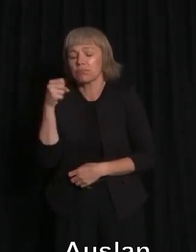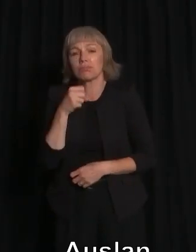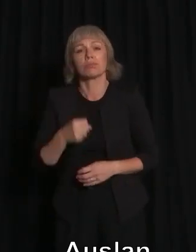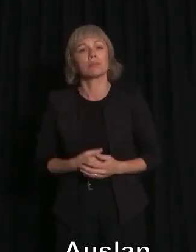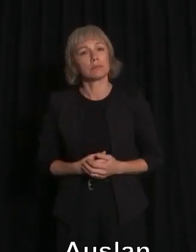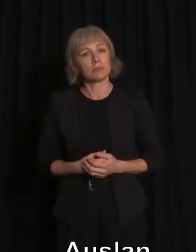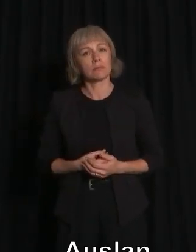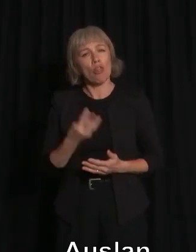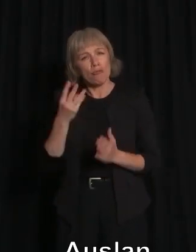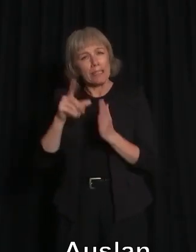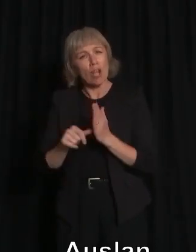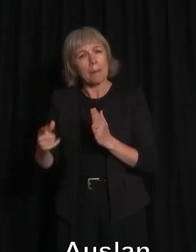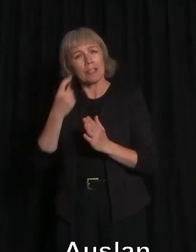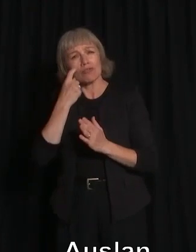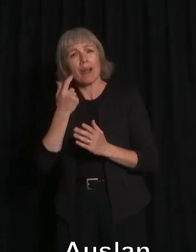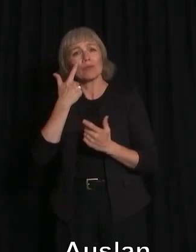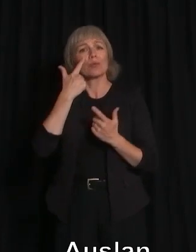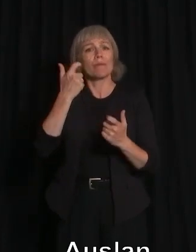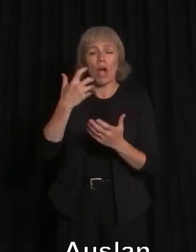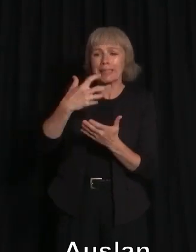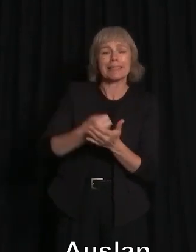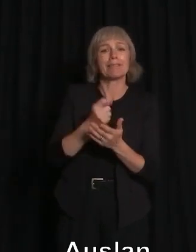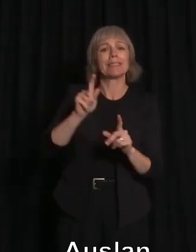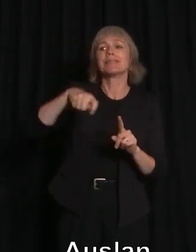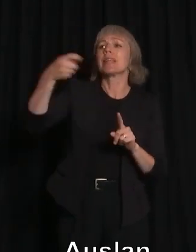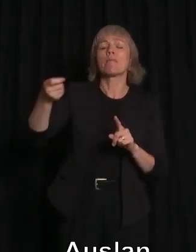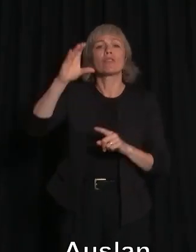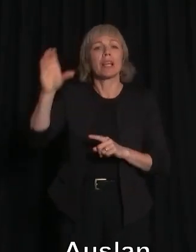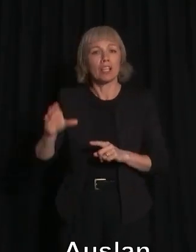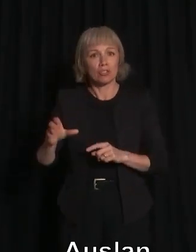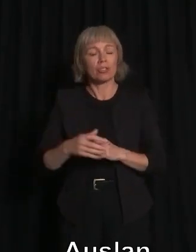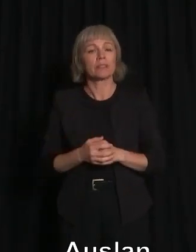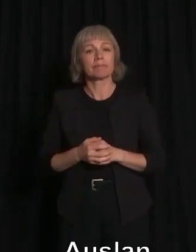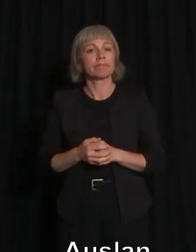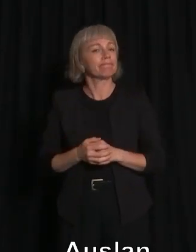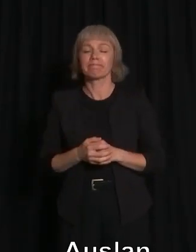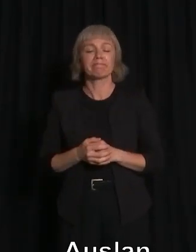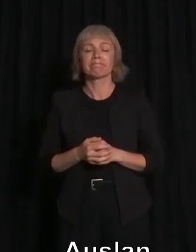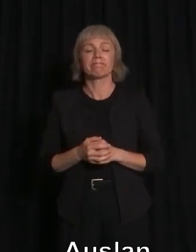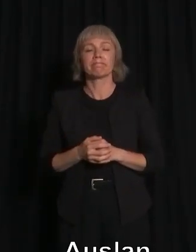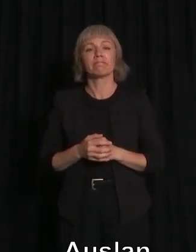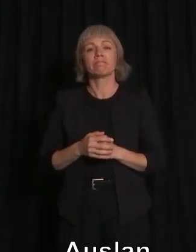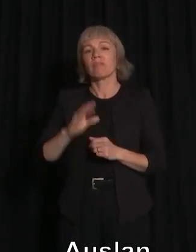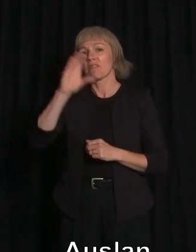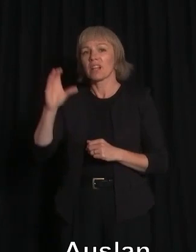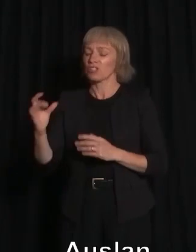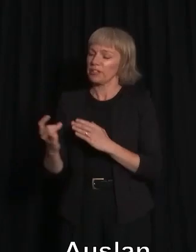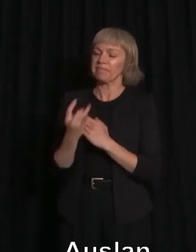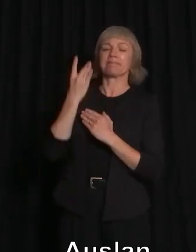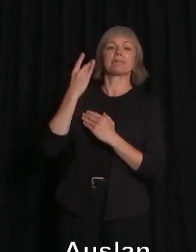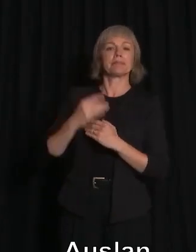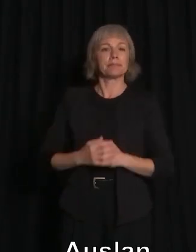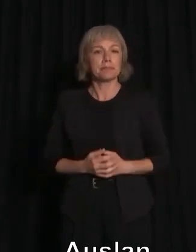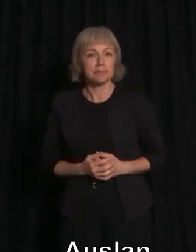to seek asylum in a northern neighbor, being returned after each one under a third country assessment scheme. That